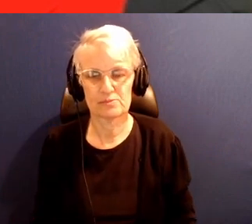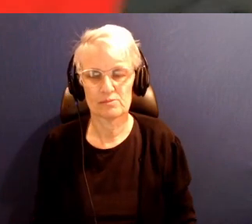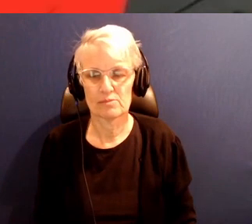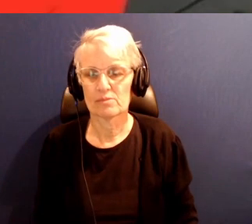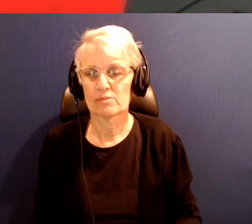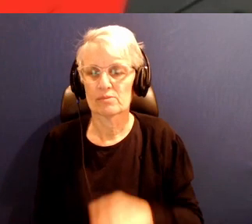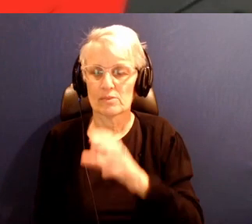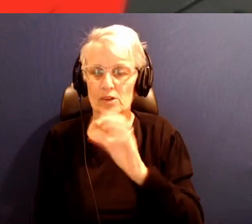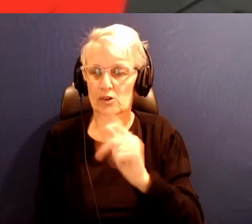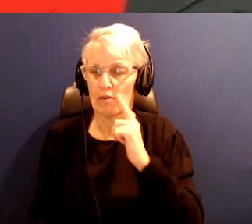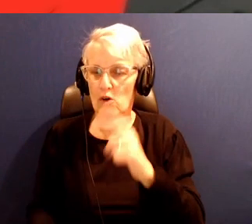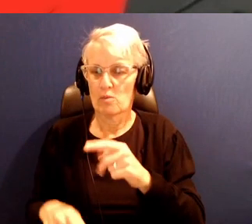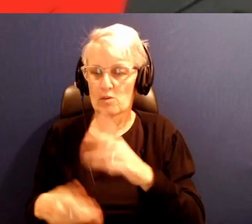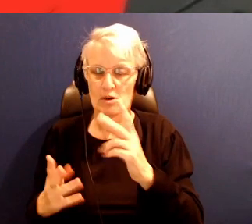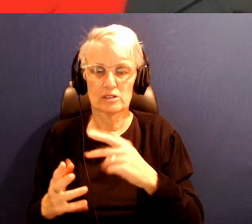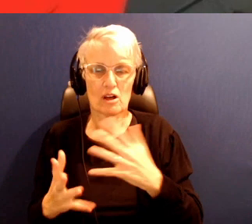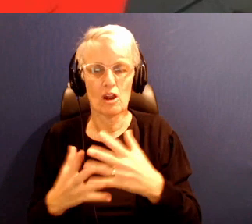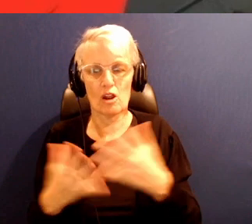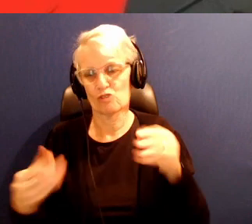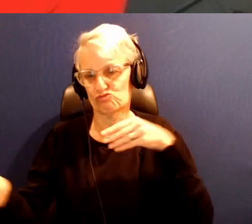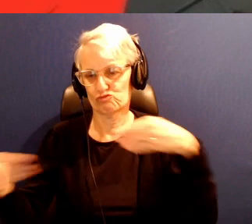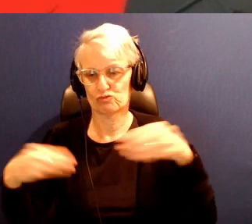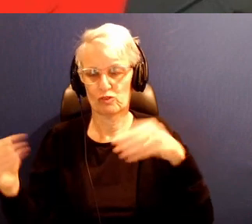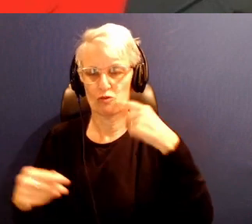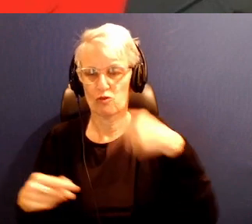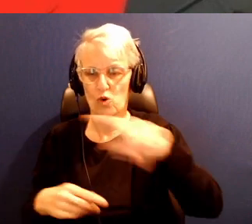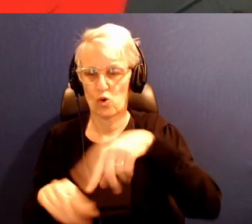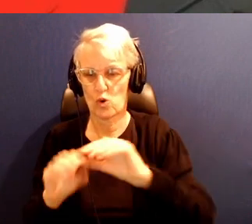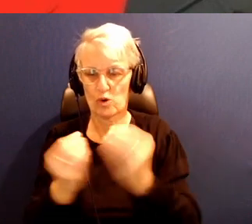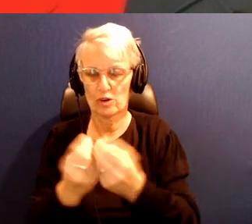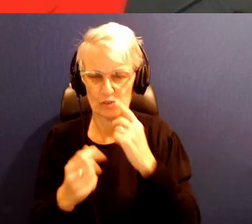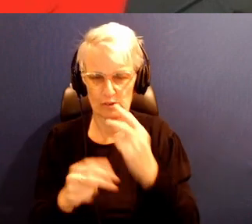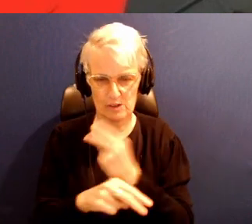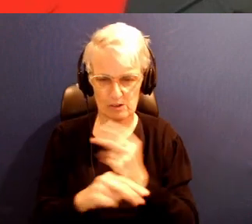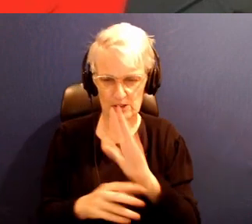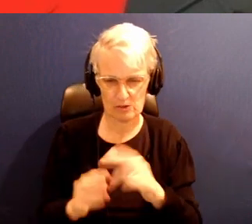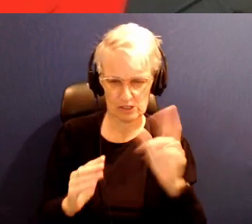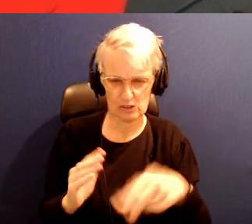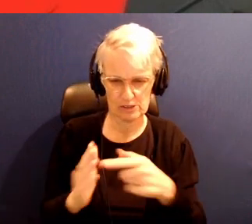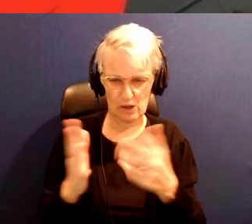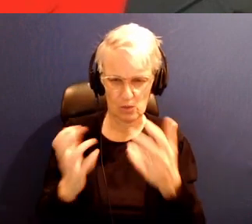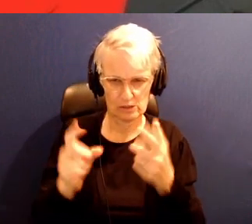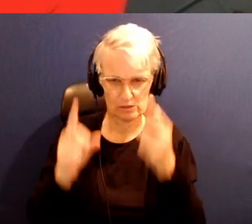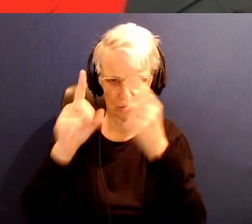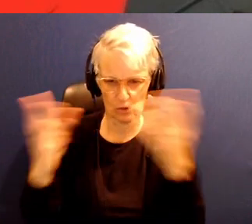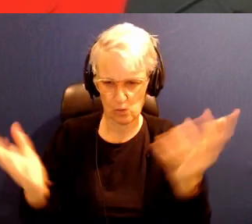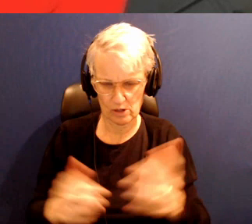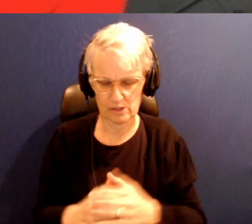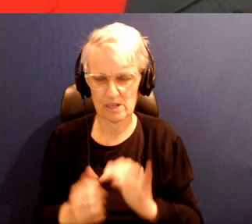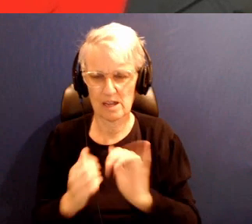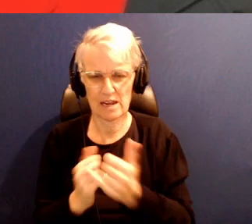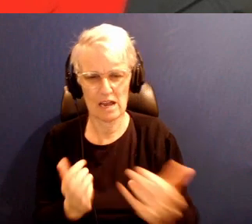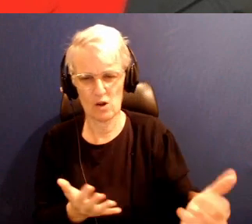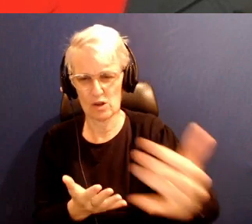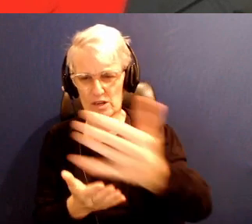In this call for proposals, a lot of flexibility is given to organizations to determine the results they are hoping to achieve and how